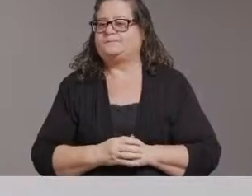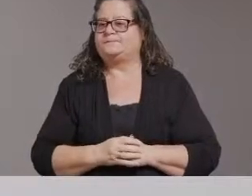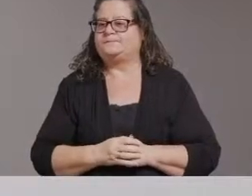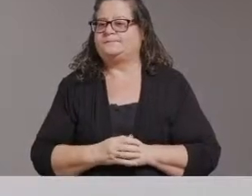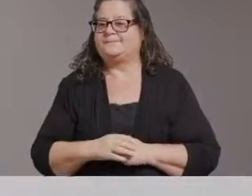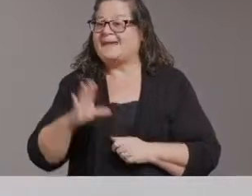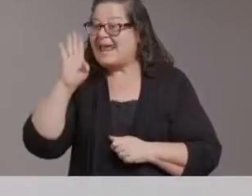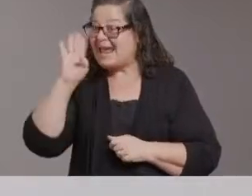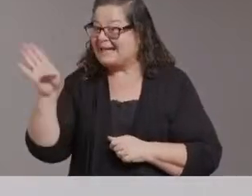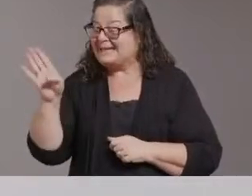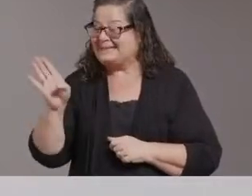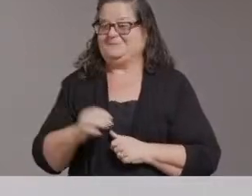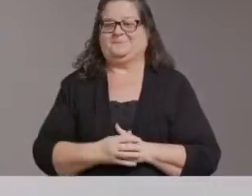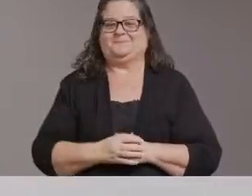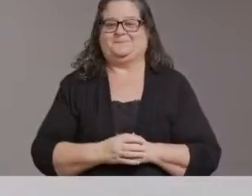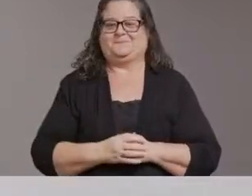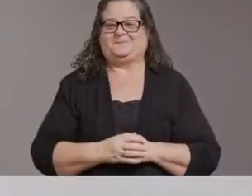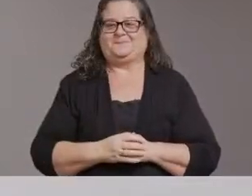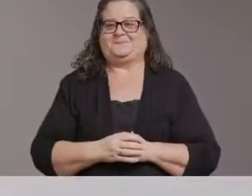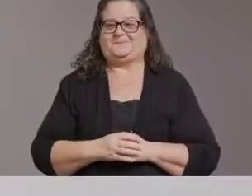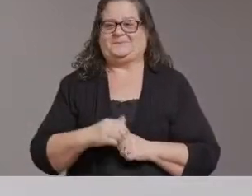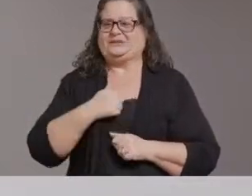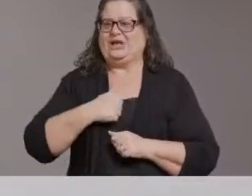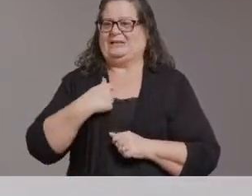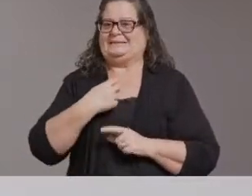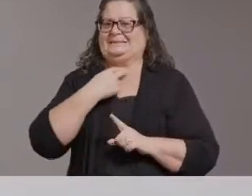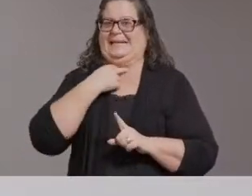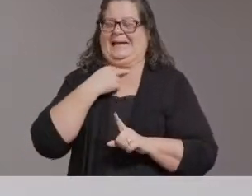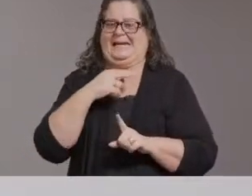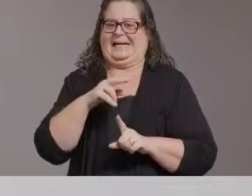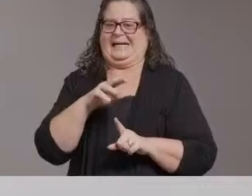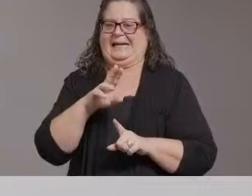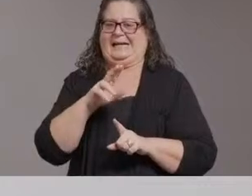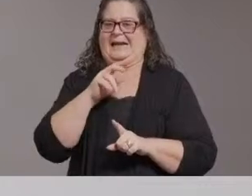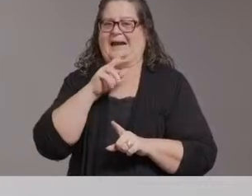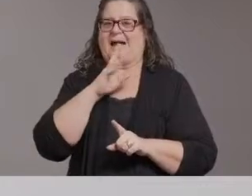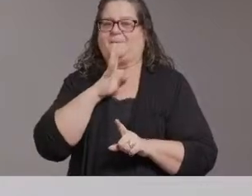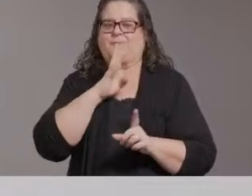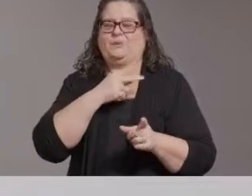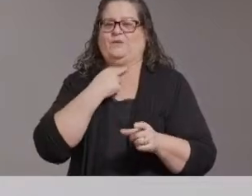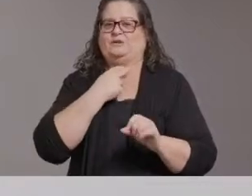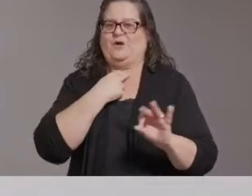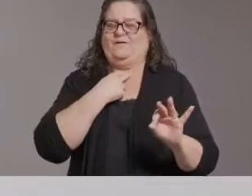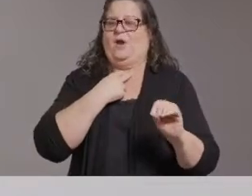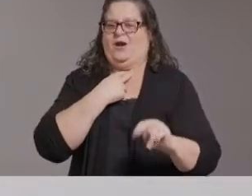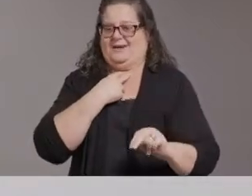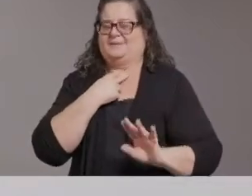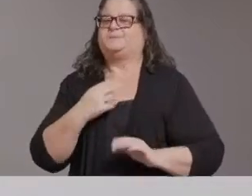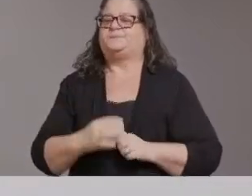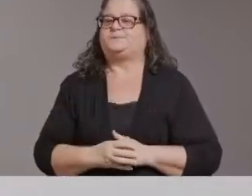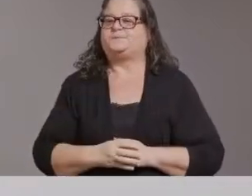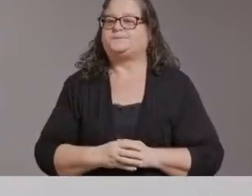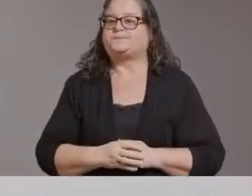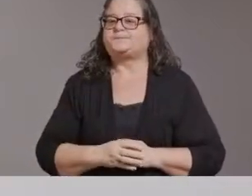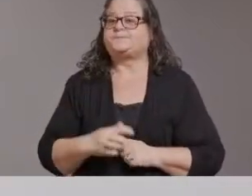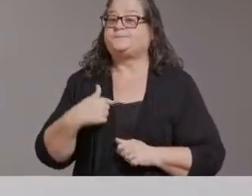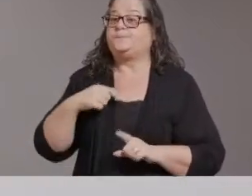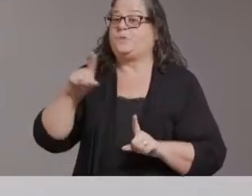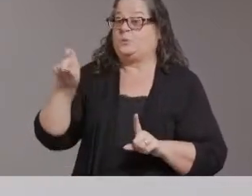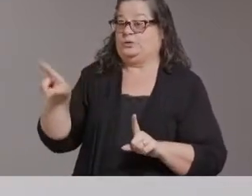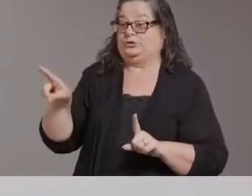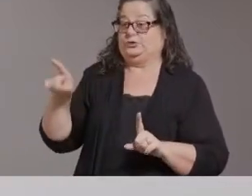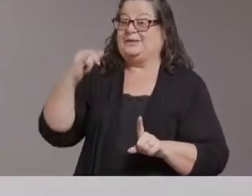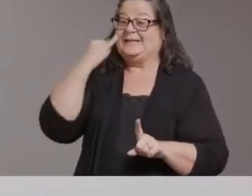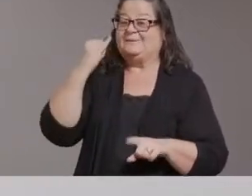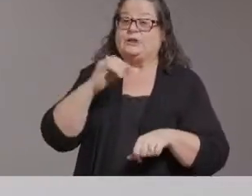Hi, sorry, it took me a moment to unmute there. So my question for you is, if churches or community groups want to partner with you to try to